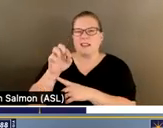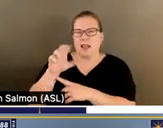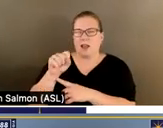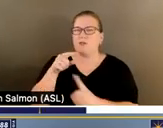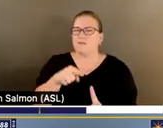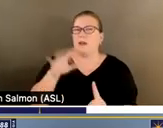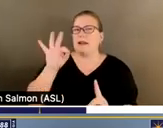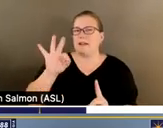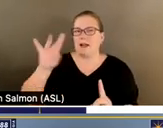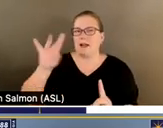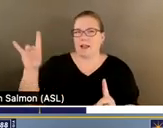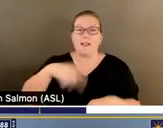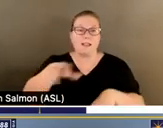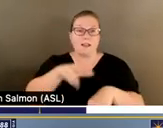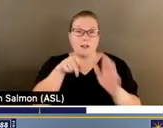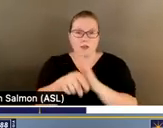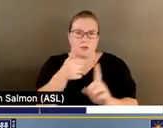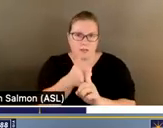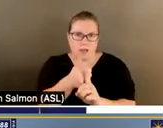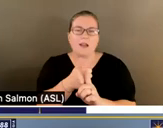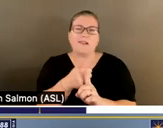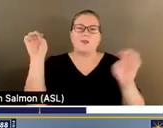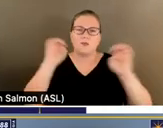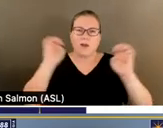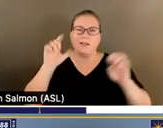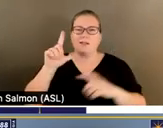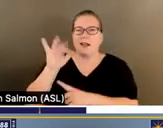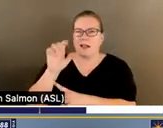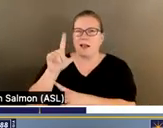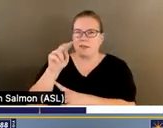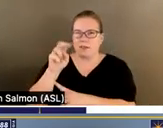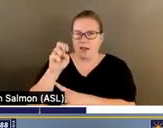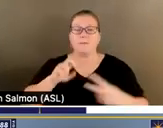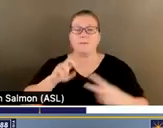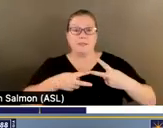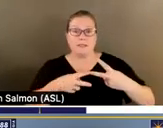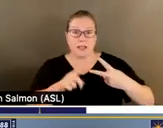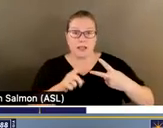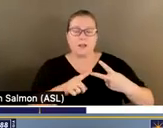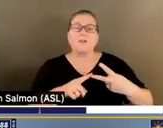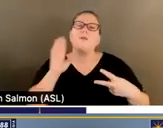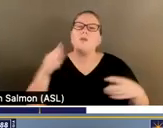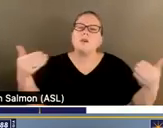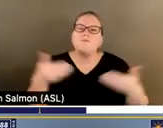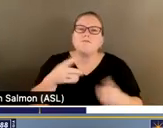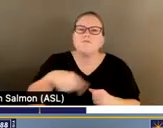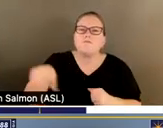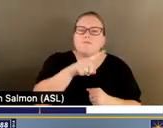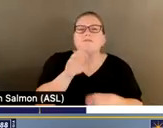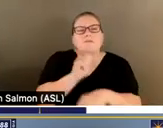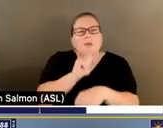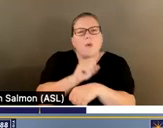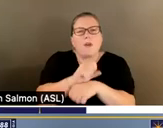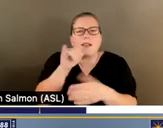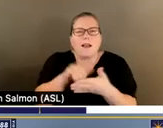the National Suicide and Crisis Lifeline. Second, we will introduce you to the work that is happening across our